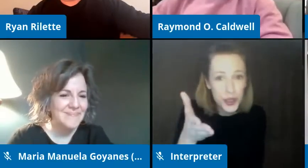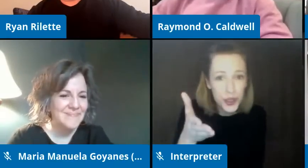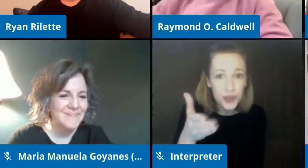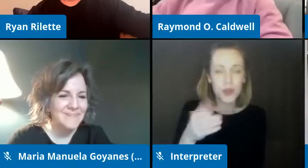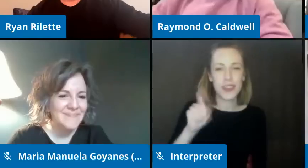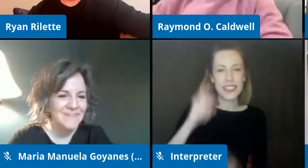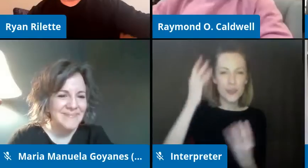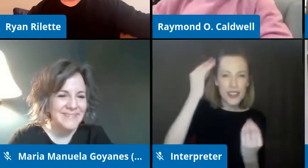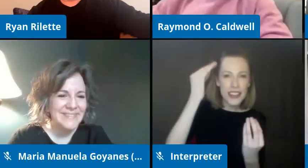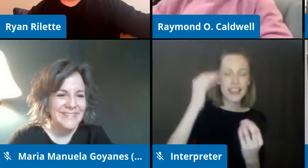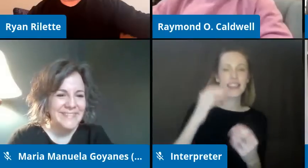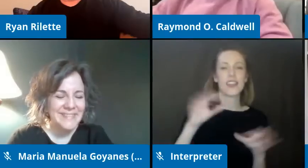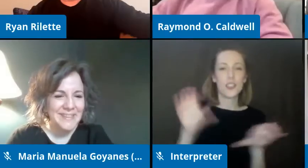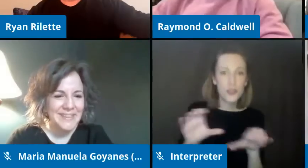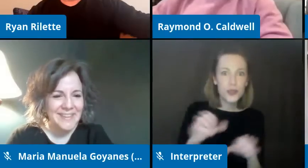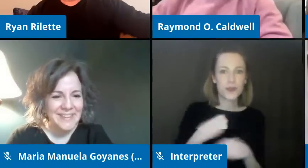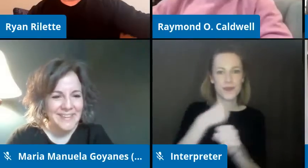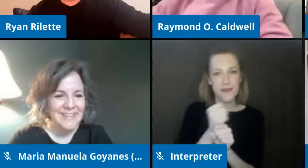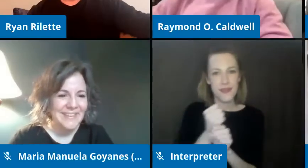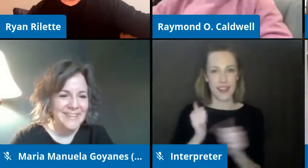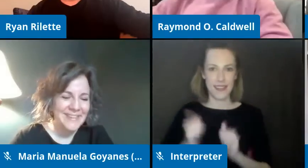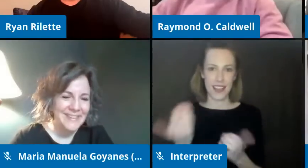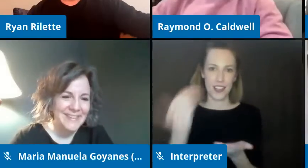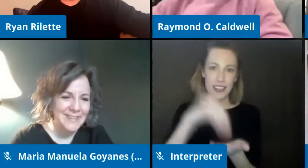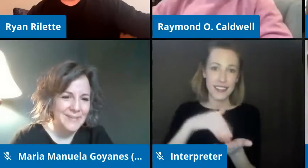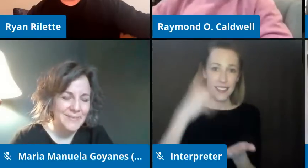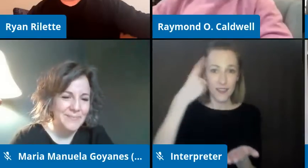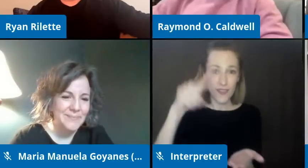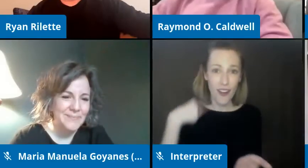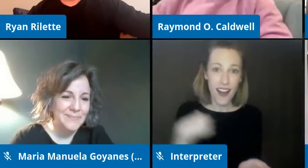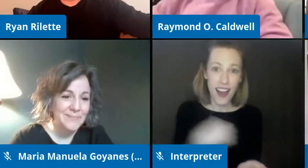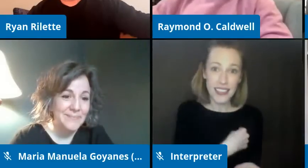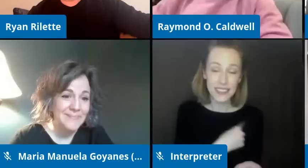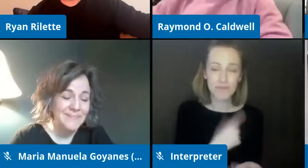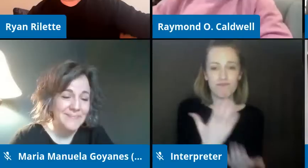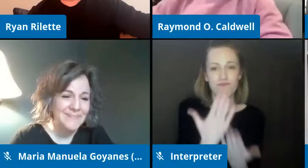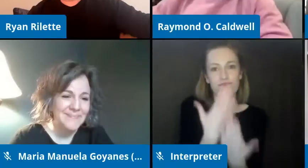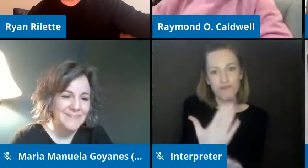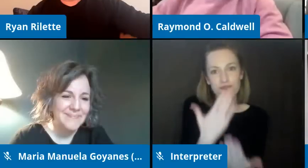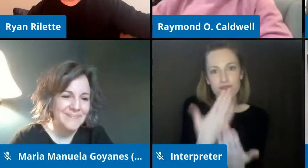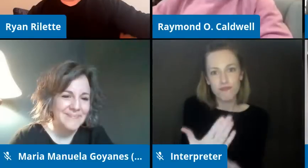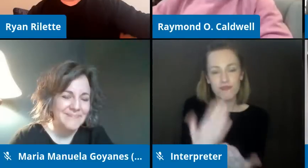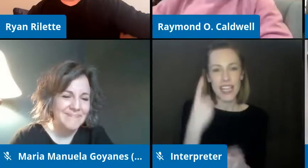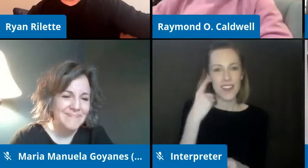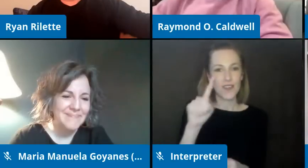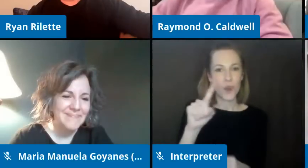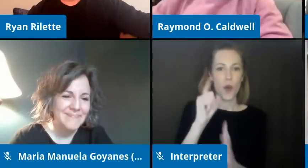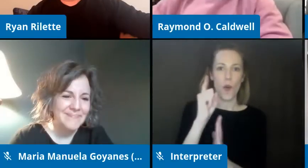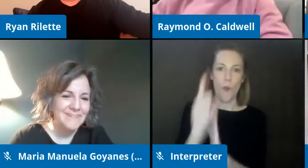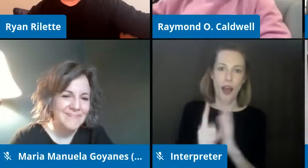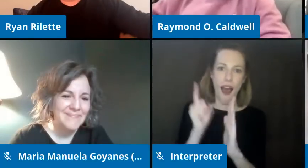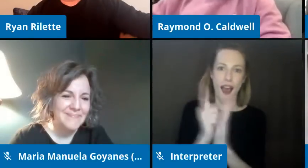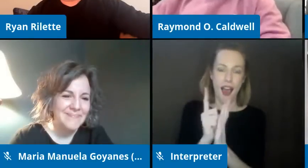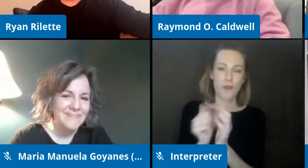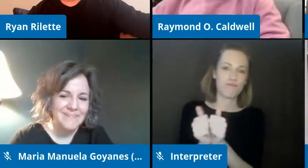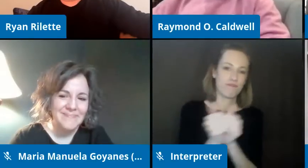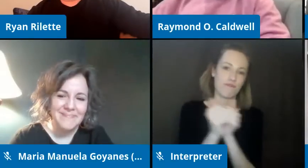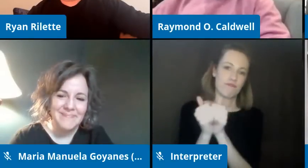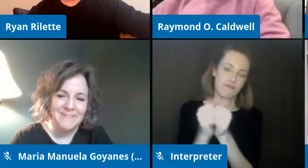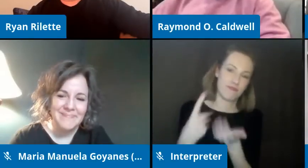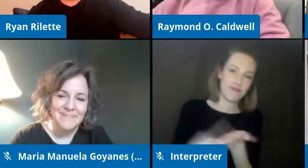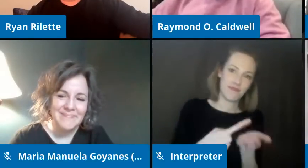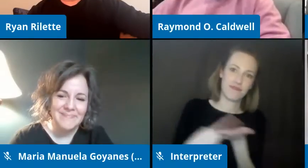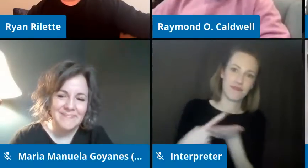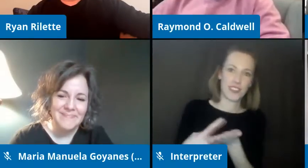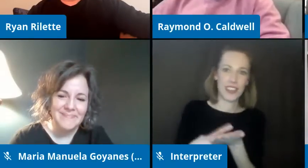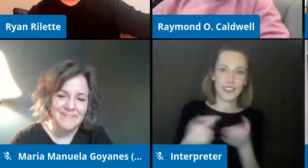again for us. And I thank you greatly for having spent this hour with us to talk about what you're doing. And I wish you